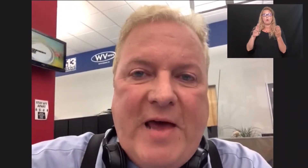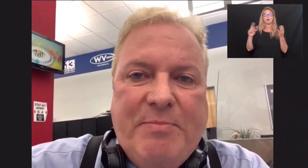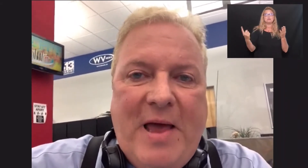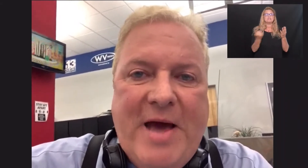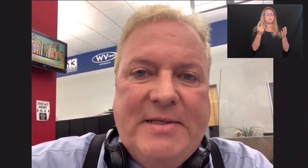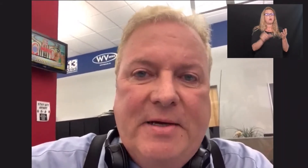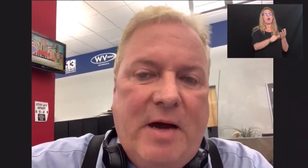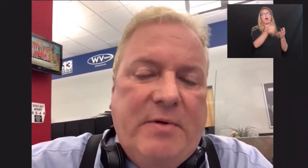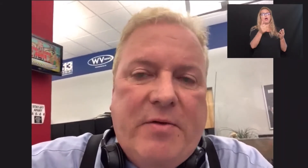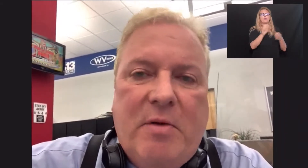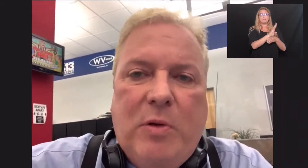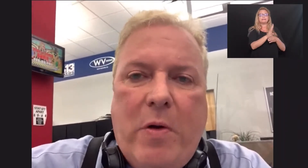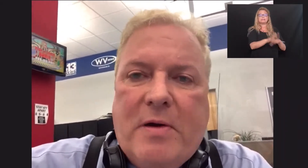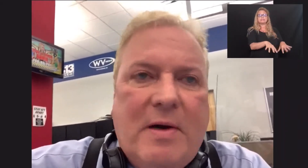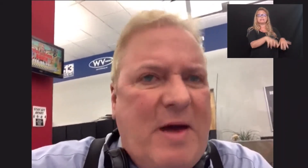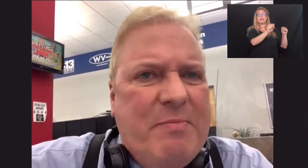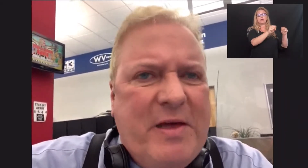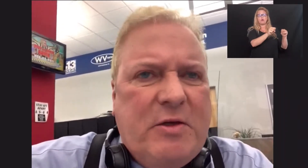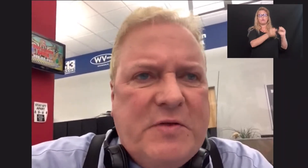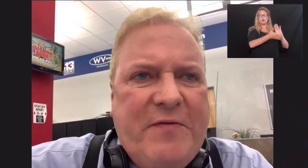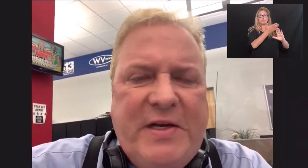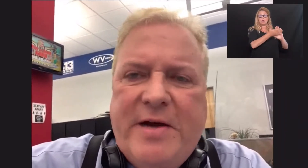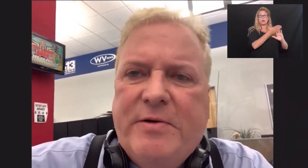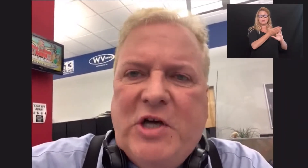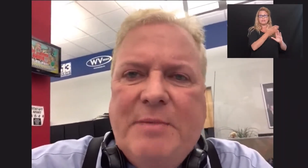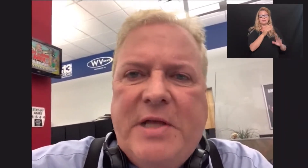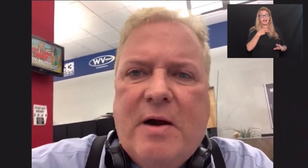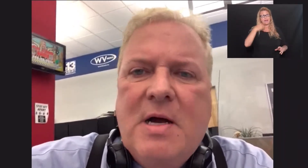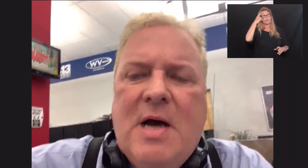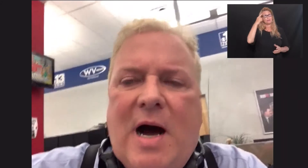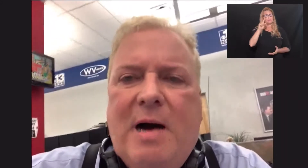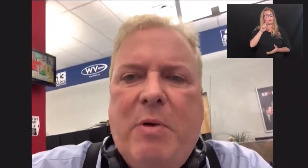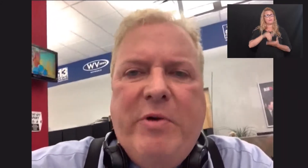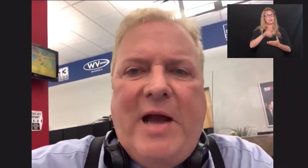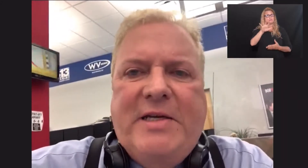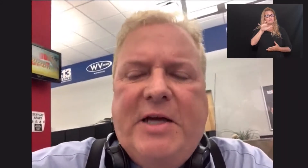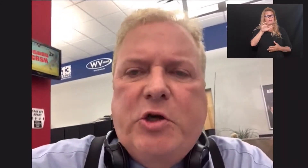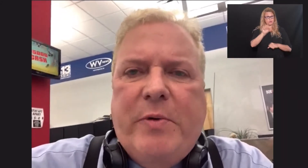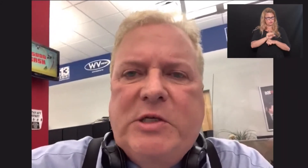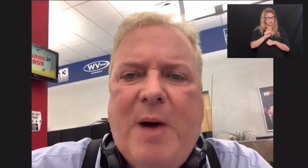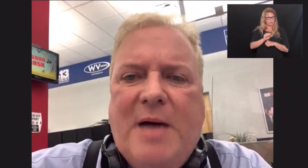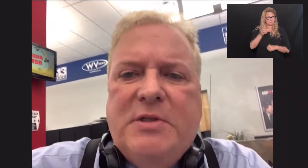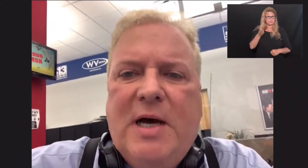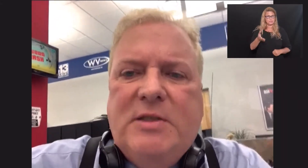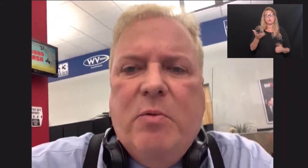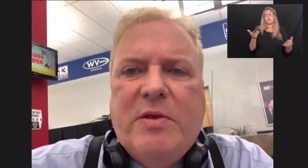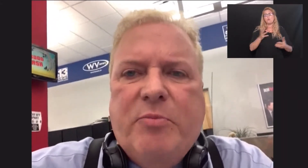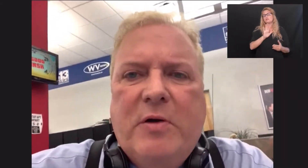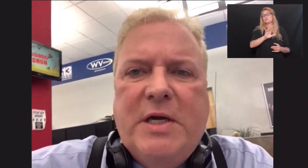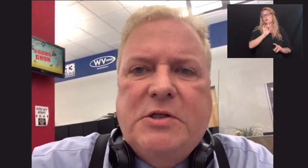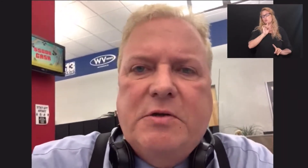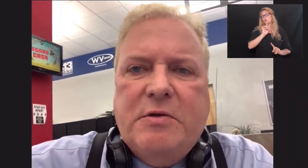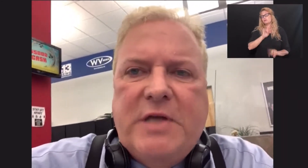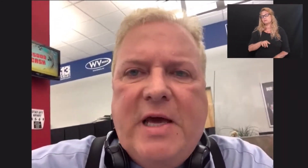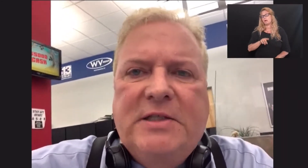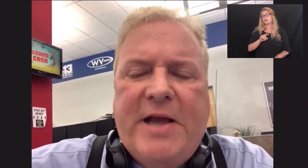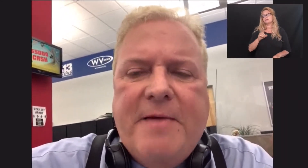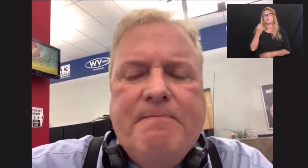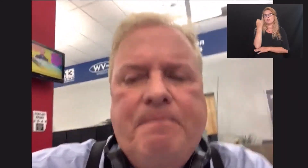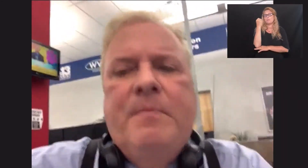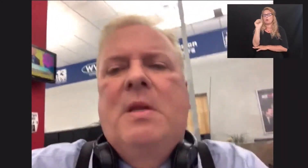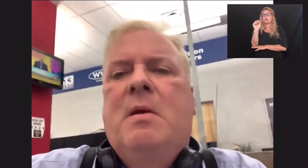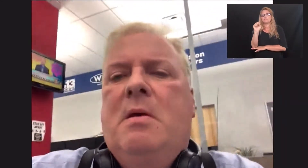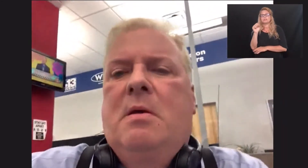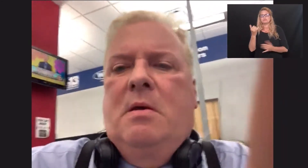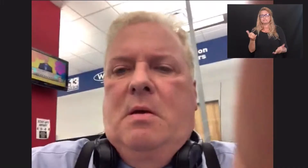take over that plant, another employer. I think there's 1,500 jobs there. But we'd like to get your response to what the protesters are saying